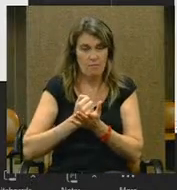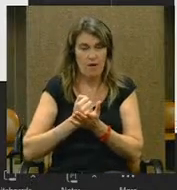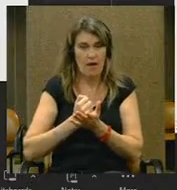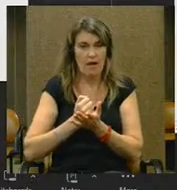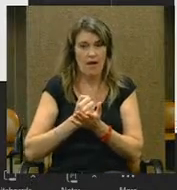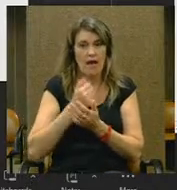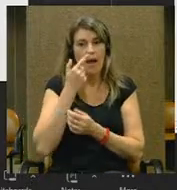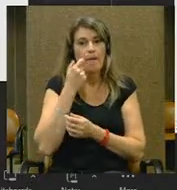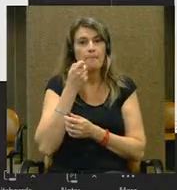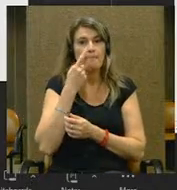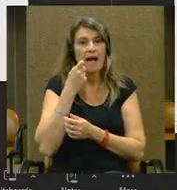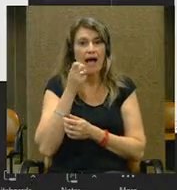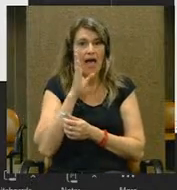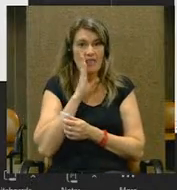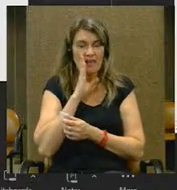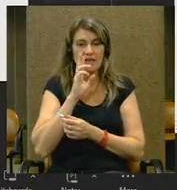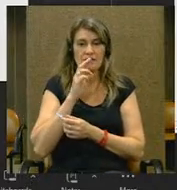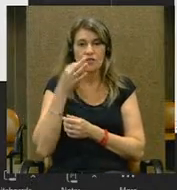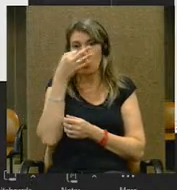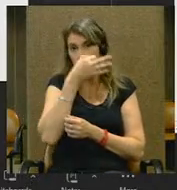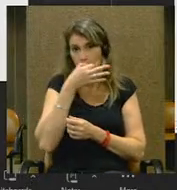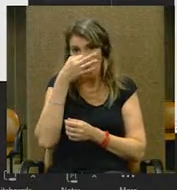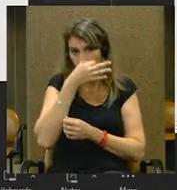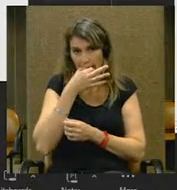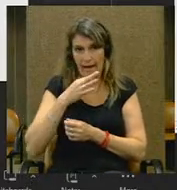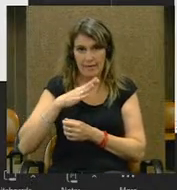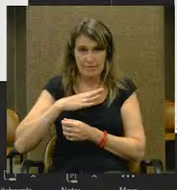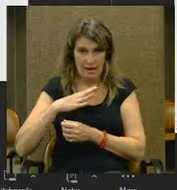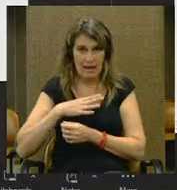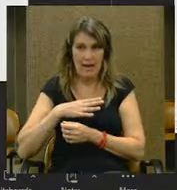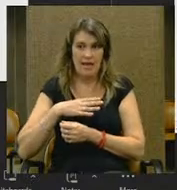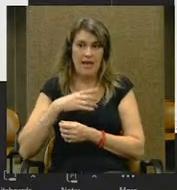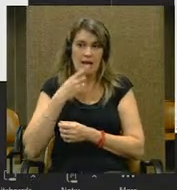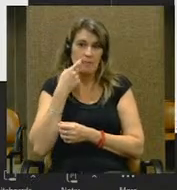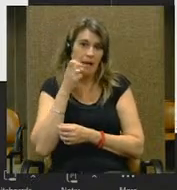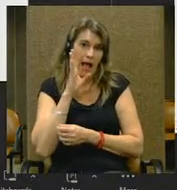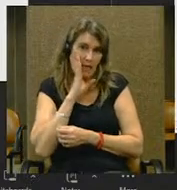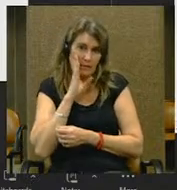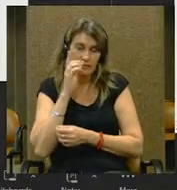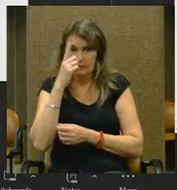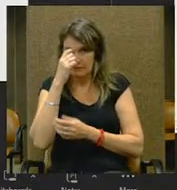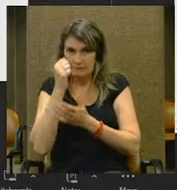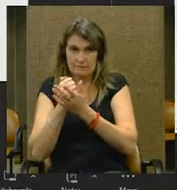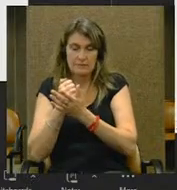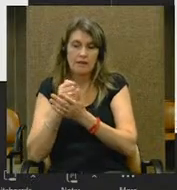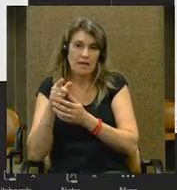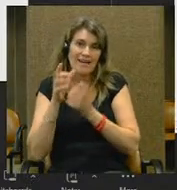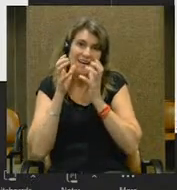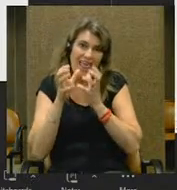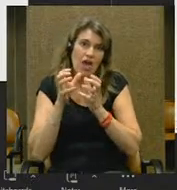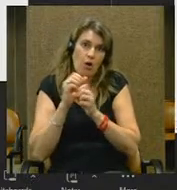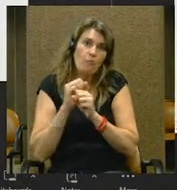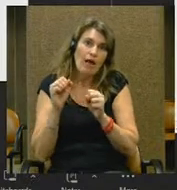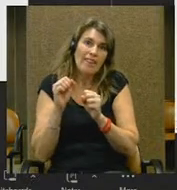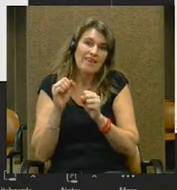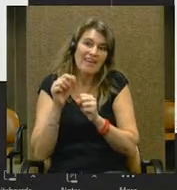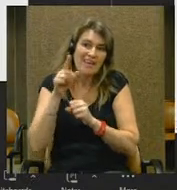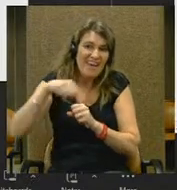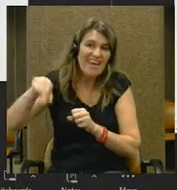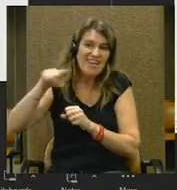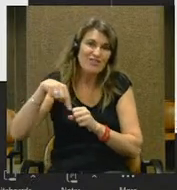to preventing long-term risk of problem drug use. Pain management is